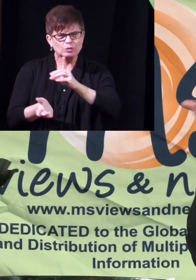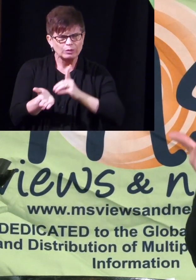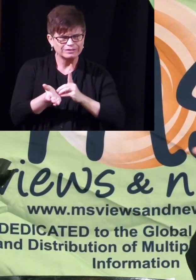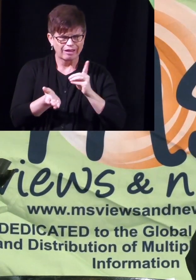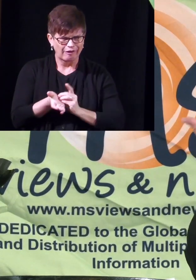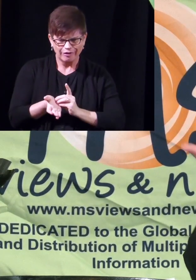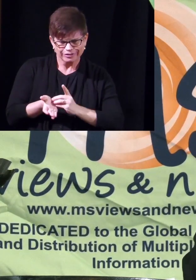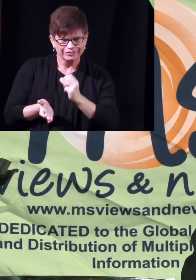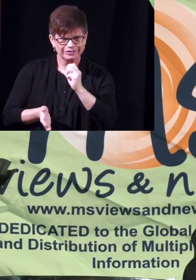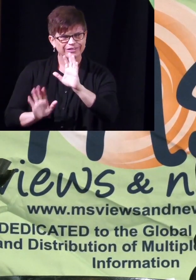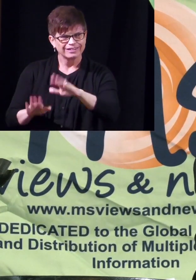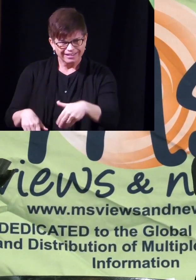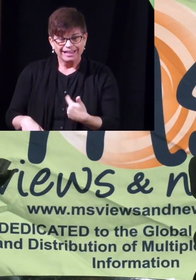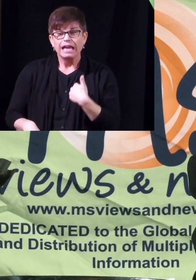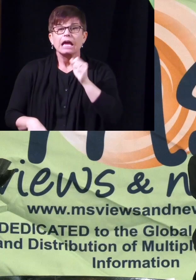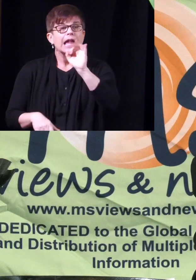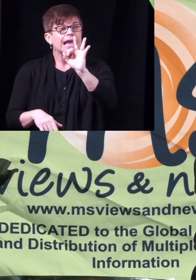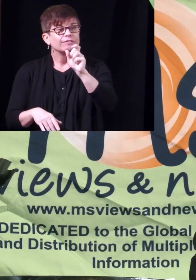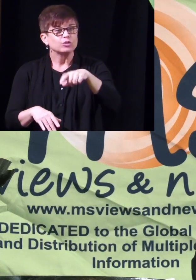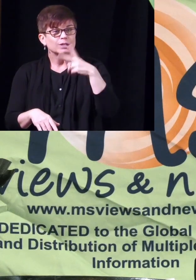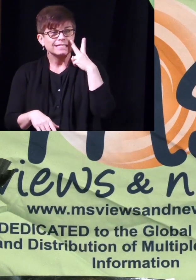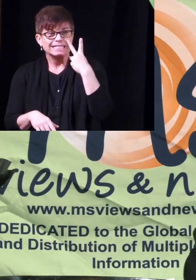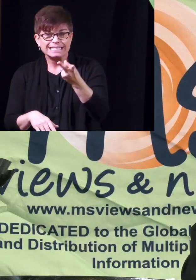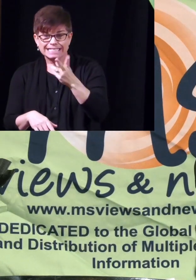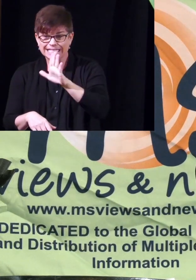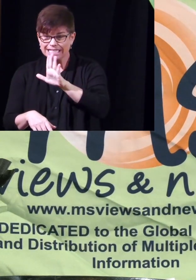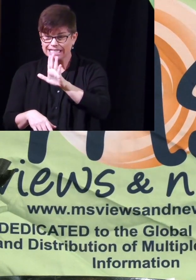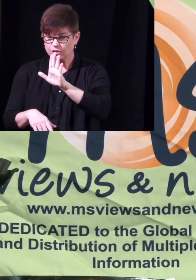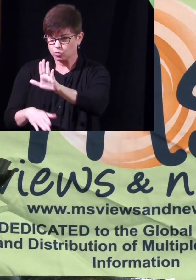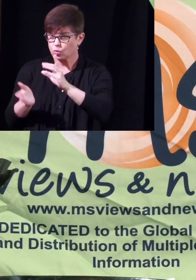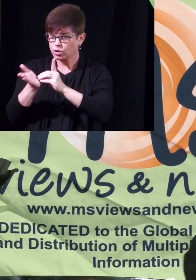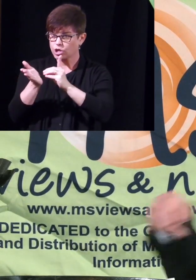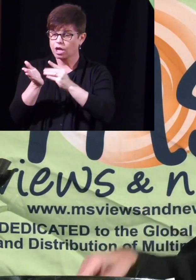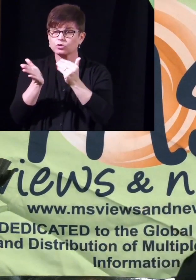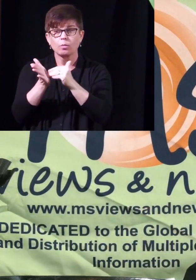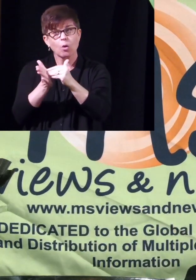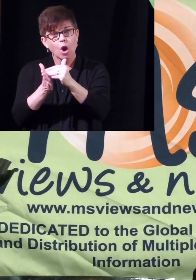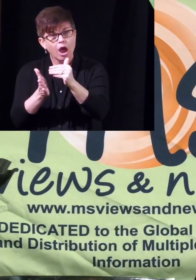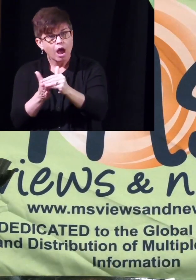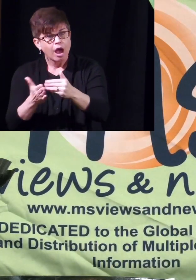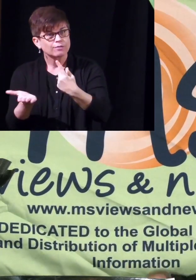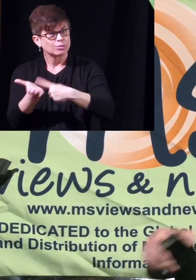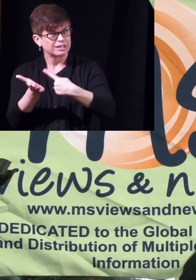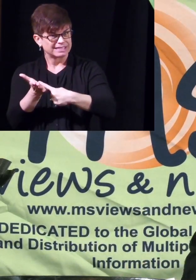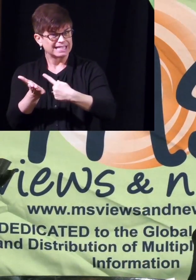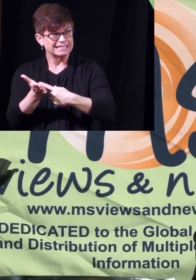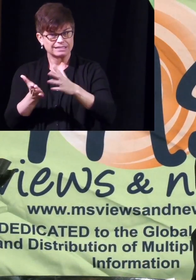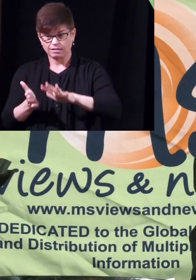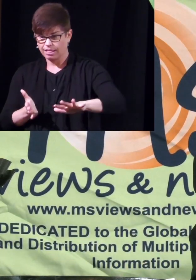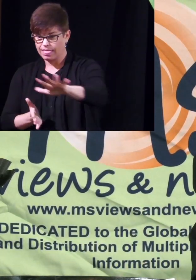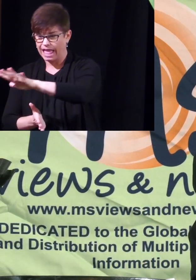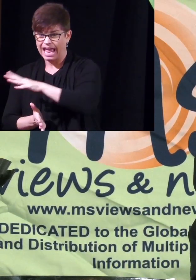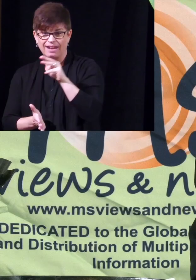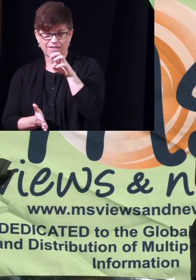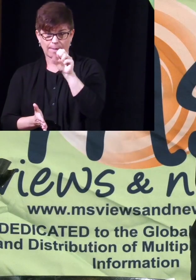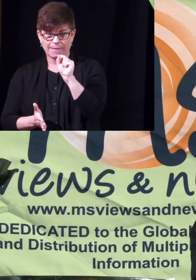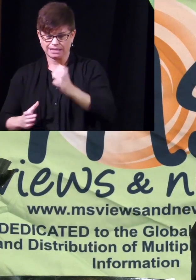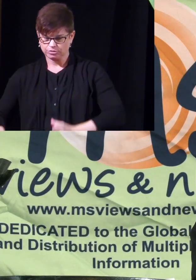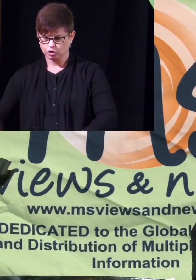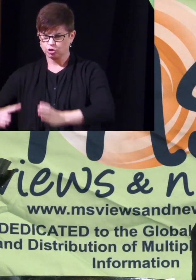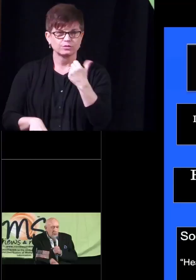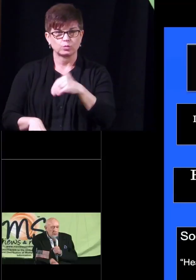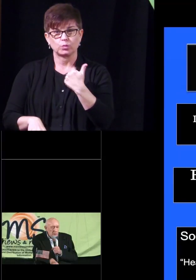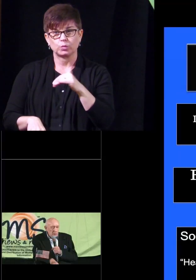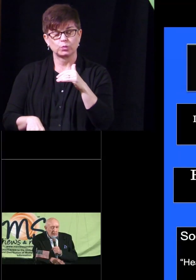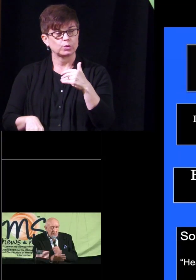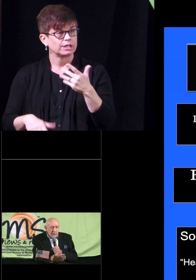thing. If someone needs to be seen more often, they need to find, we talked about that before over here. Remember in the land of MS, the control tower, well, I come up here